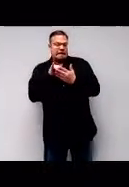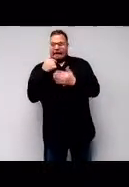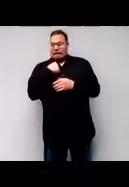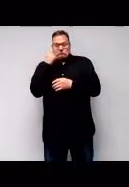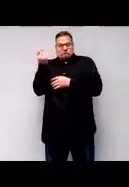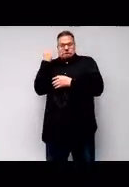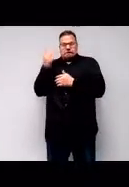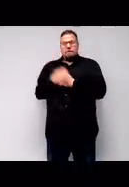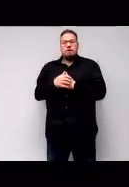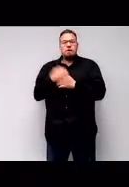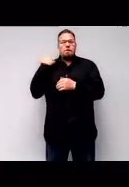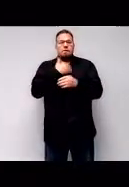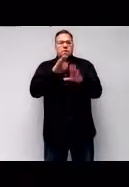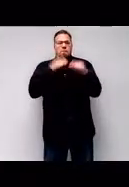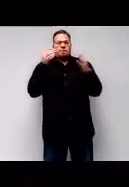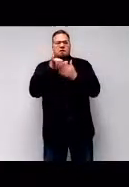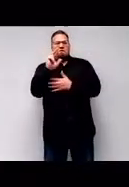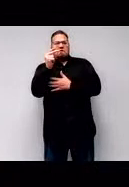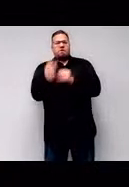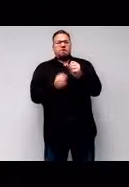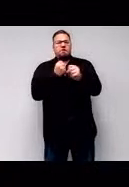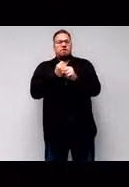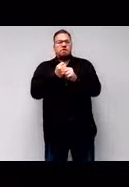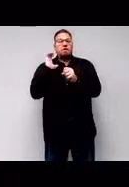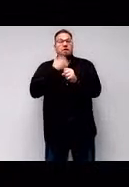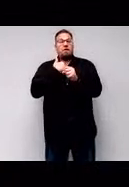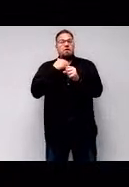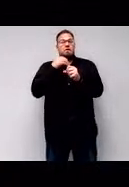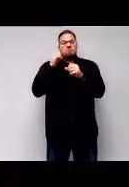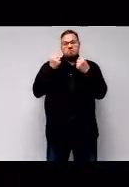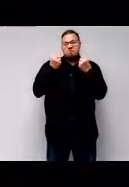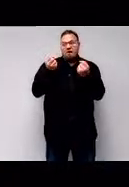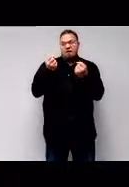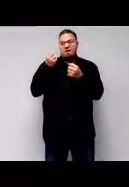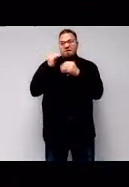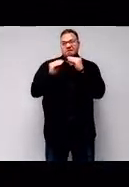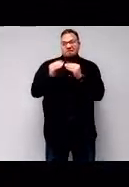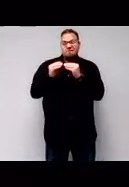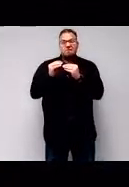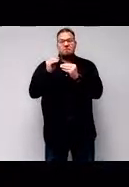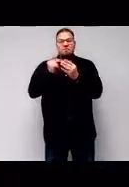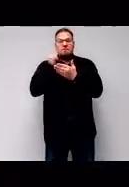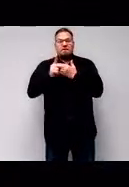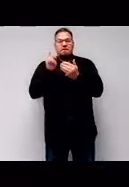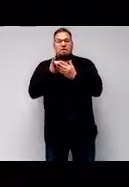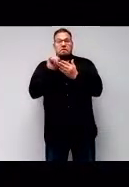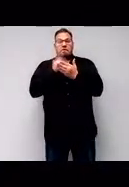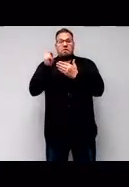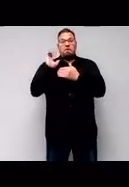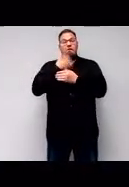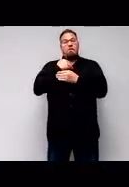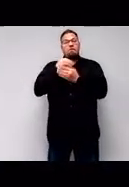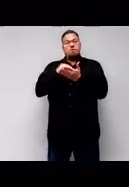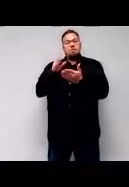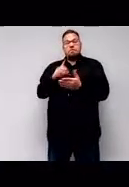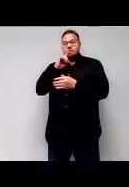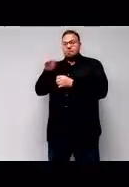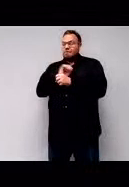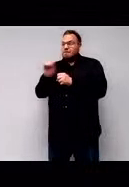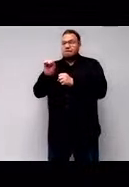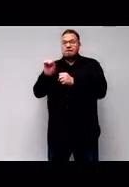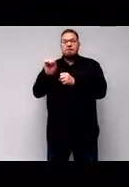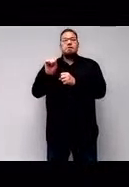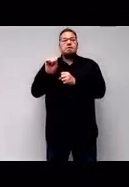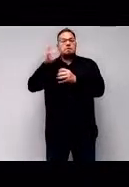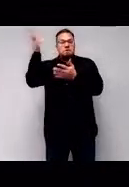We opened in that third year our auto body repair and painting program. And in that program, our students literally earn